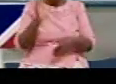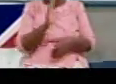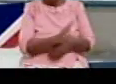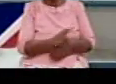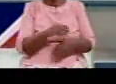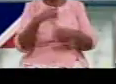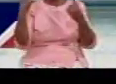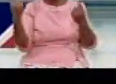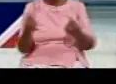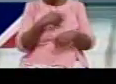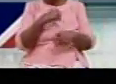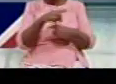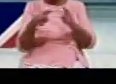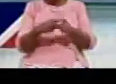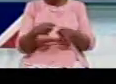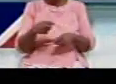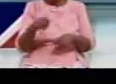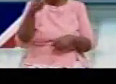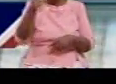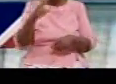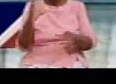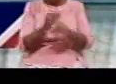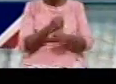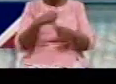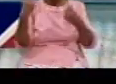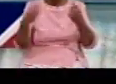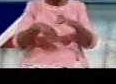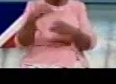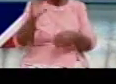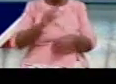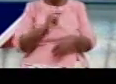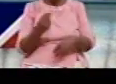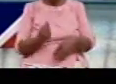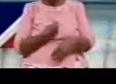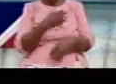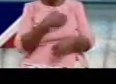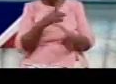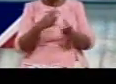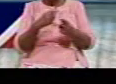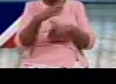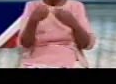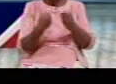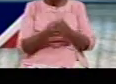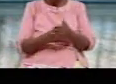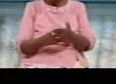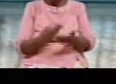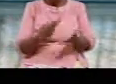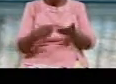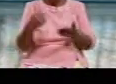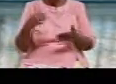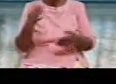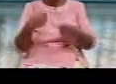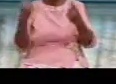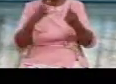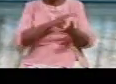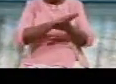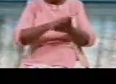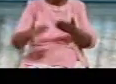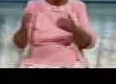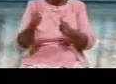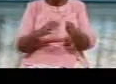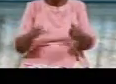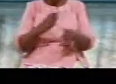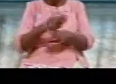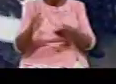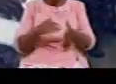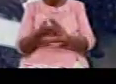out of us, sin out of us, all the consequences of sin, he'll wipe everything away. In